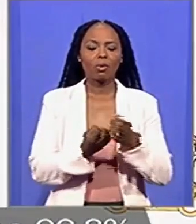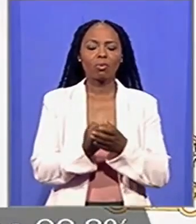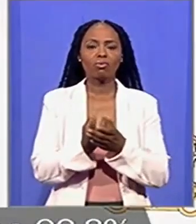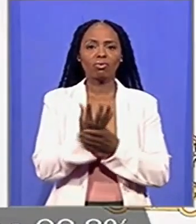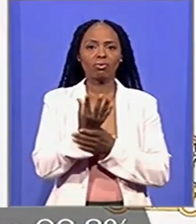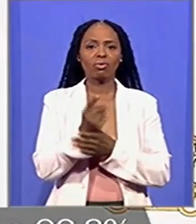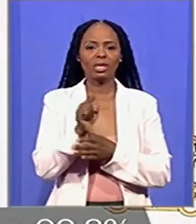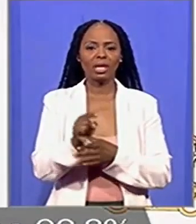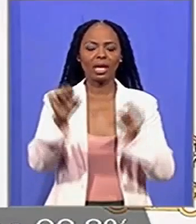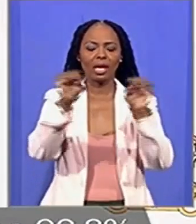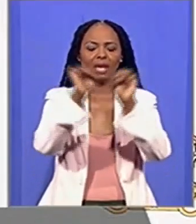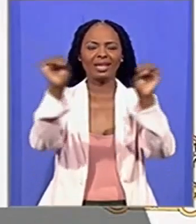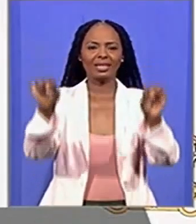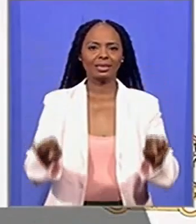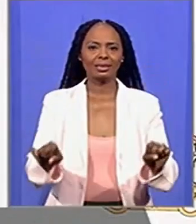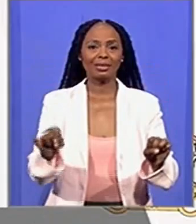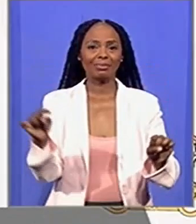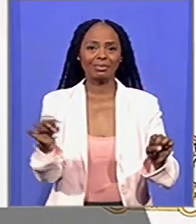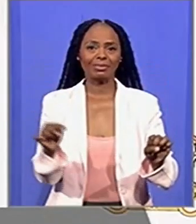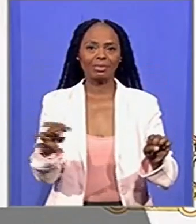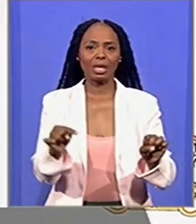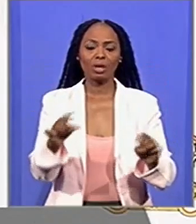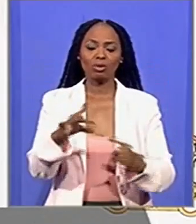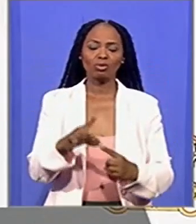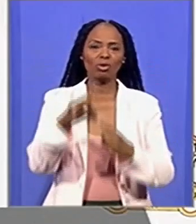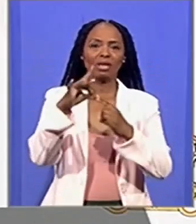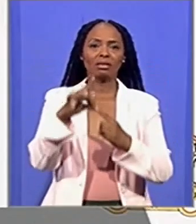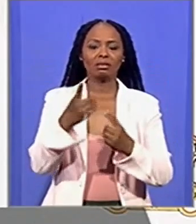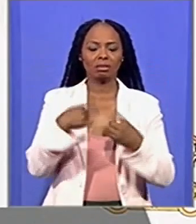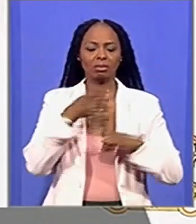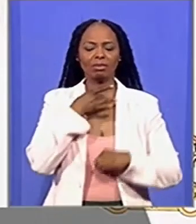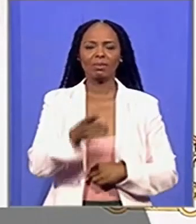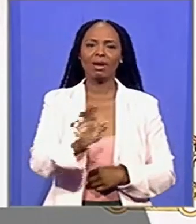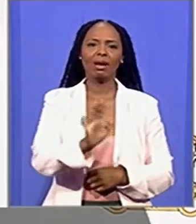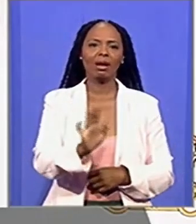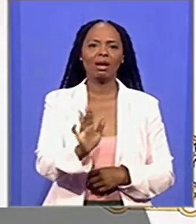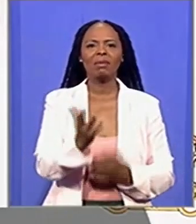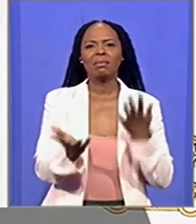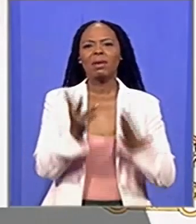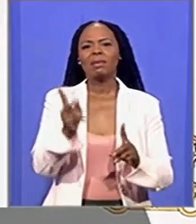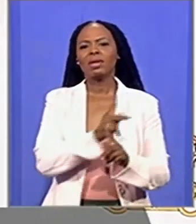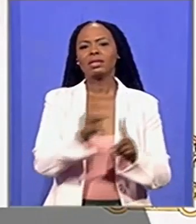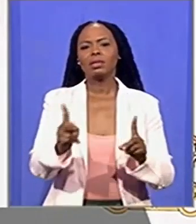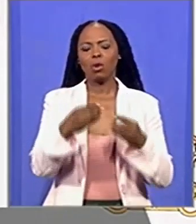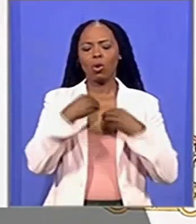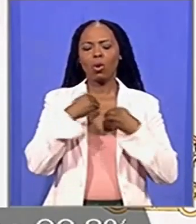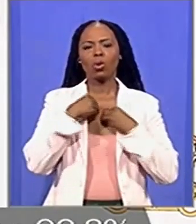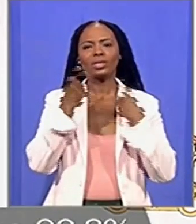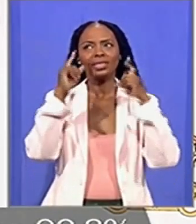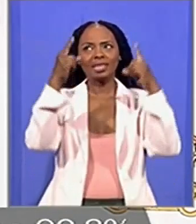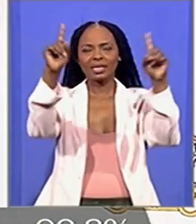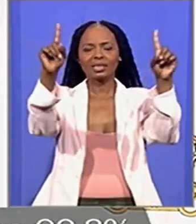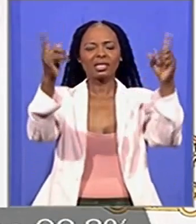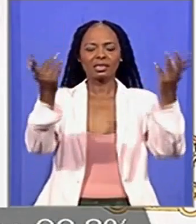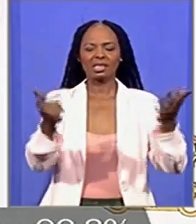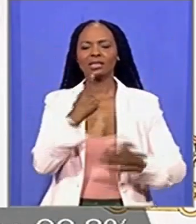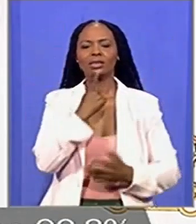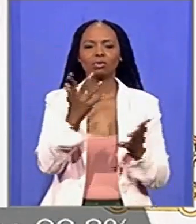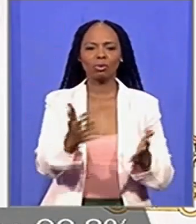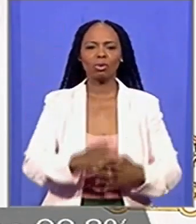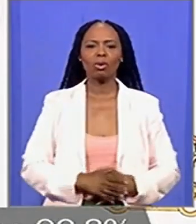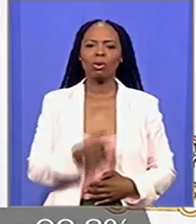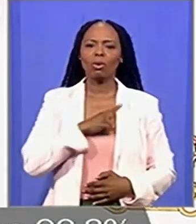it's not our choice. Let's say we are a victim of our own success. You know, when you have a